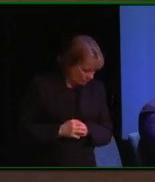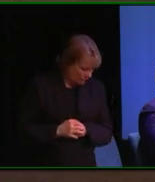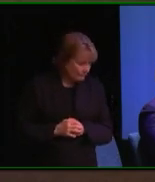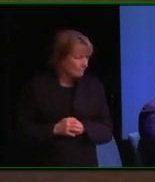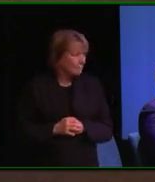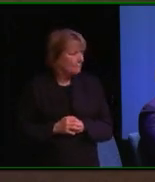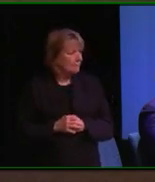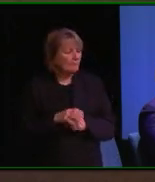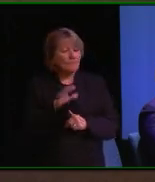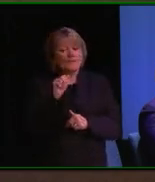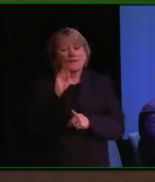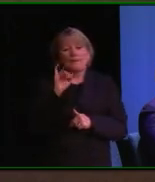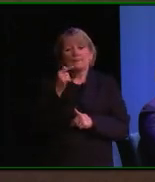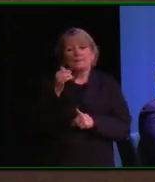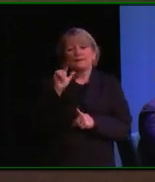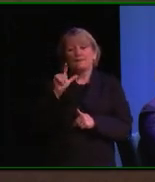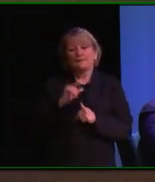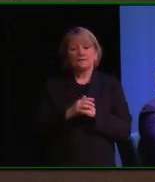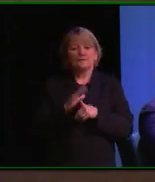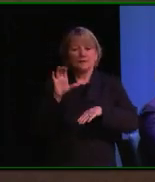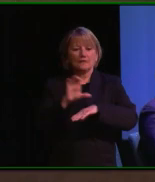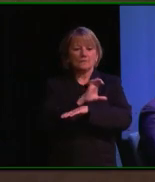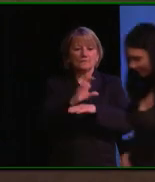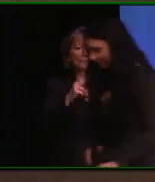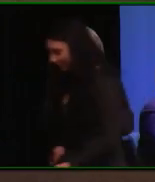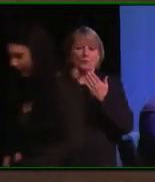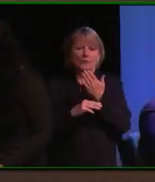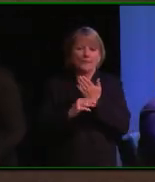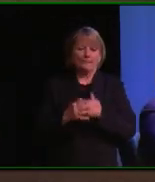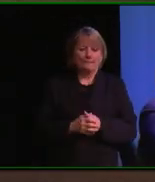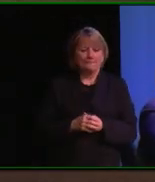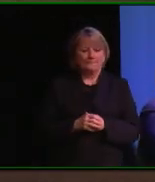Abigail R. Roderick, Computer Programming.